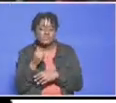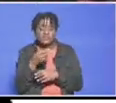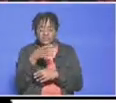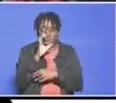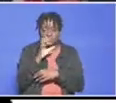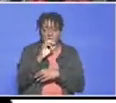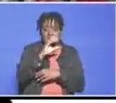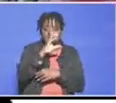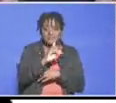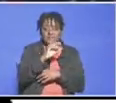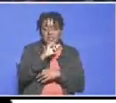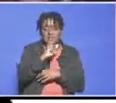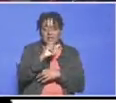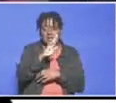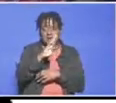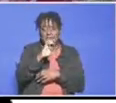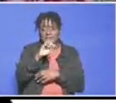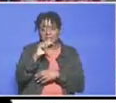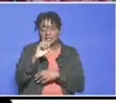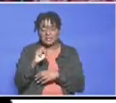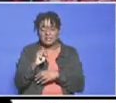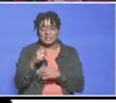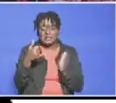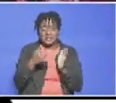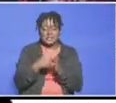I have kale, I have